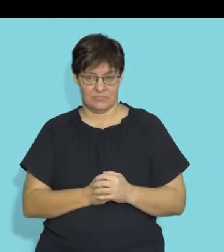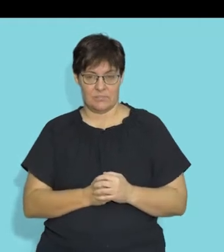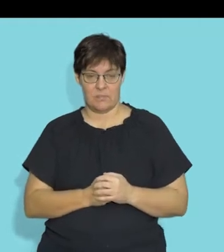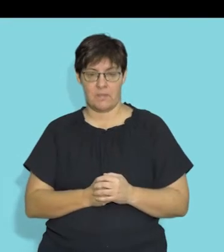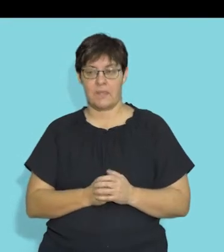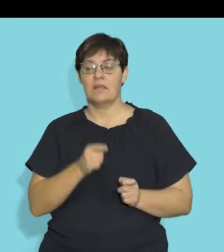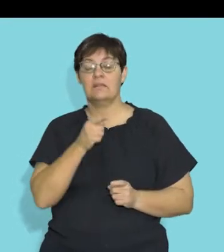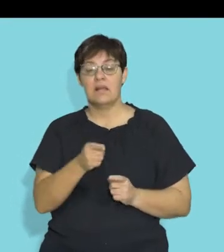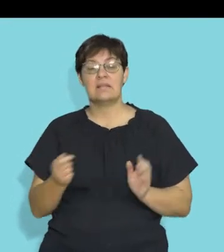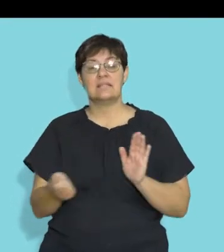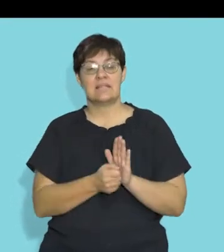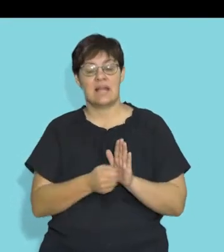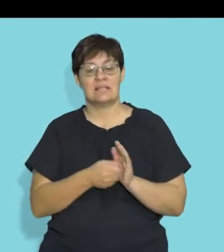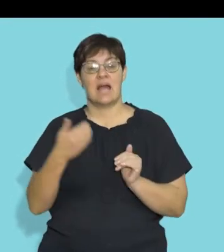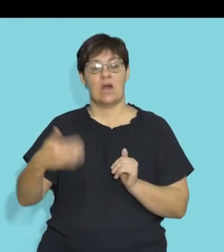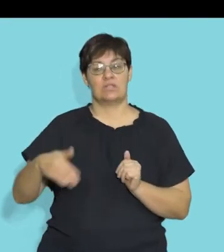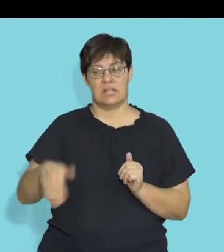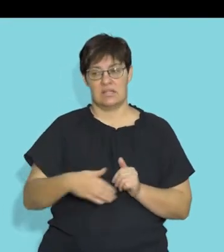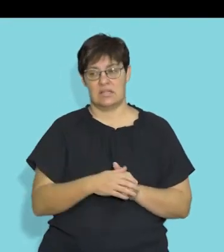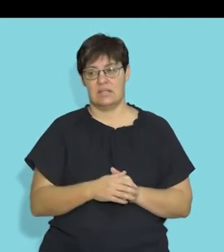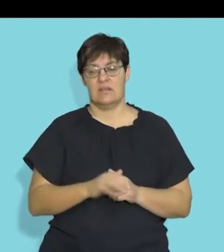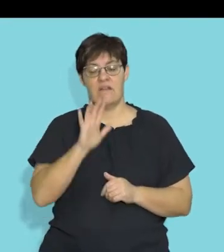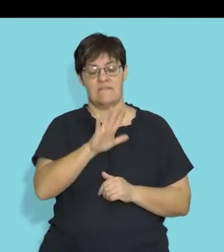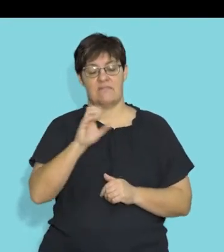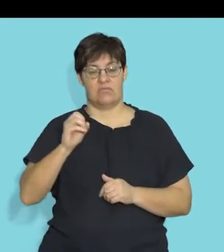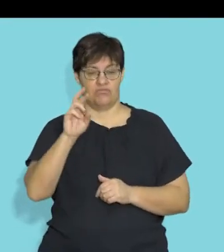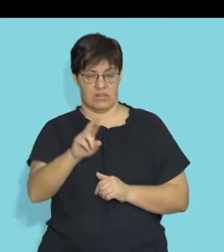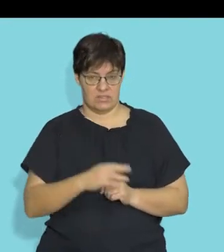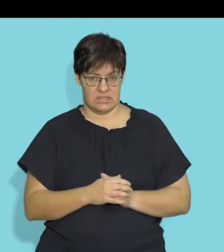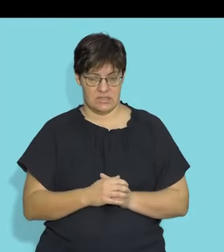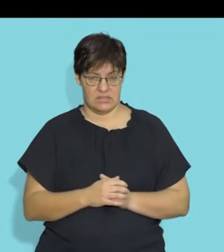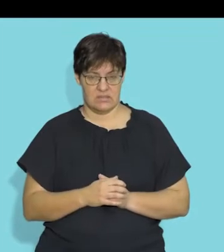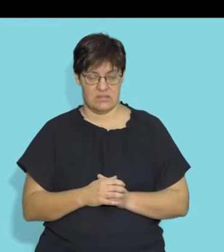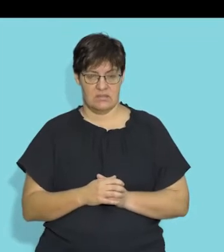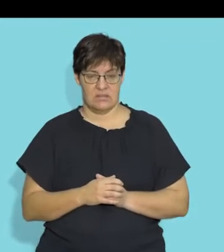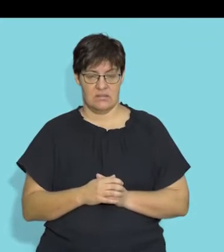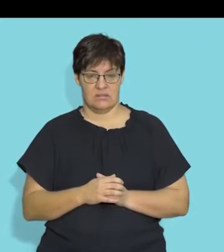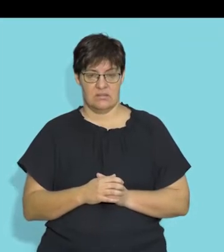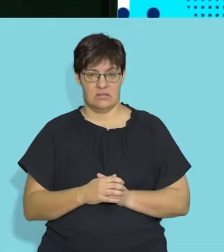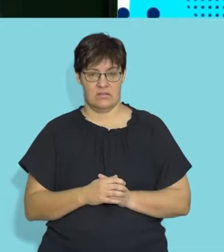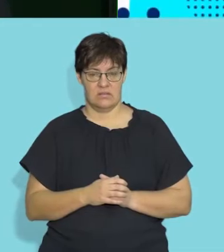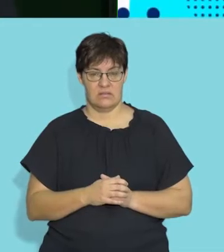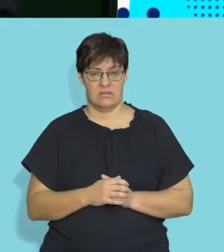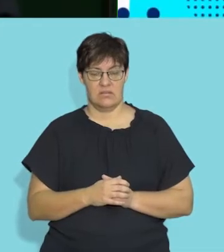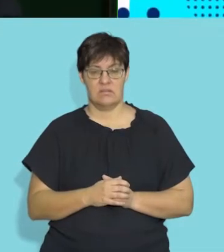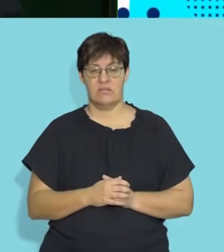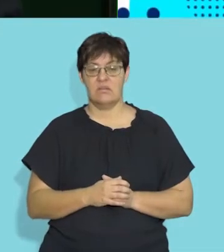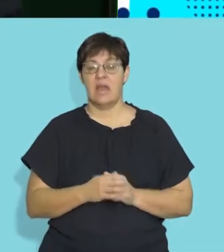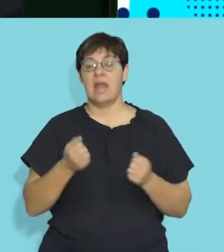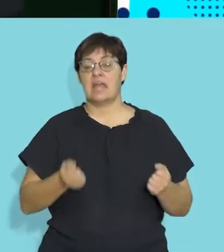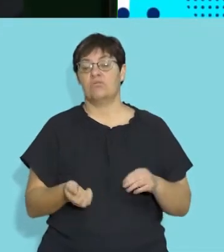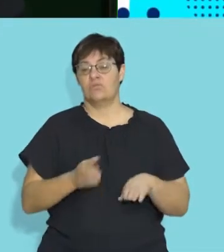carriage and sales outstanding, 500 Rand. Now remember, carriage